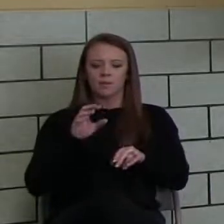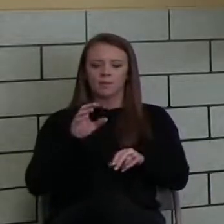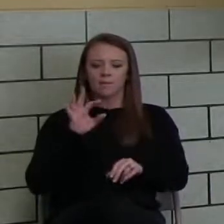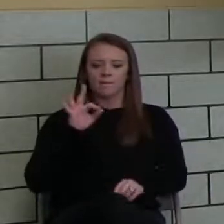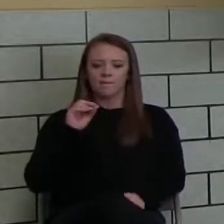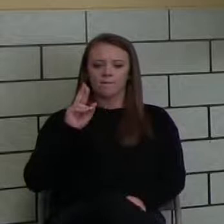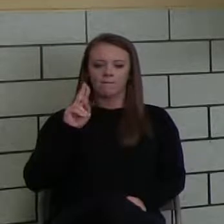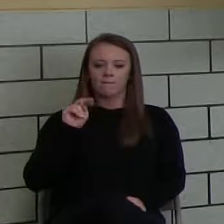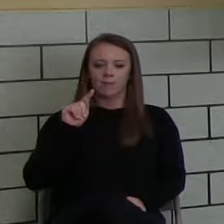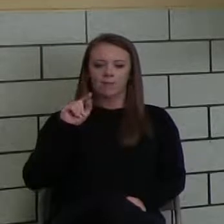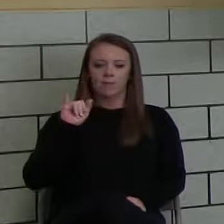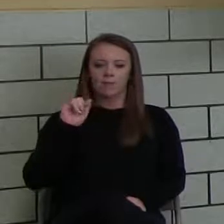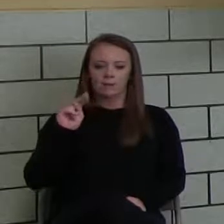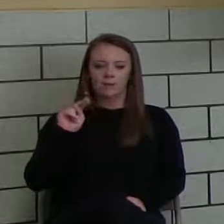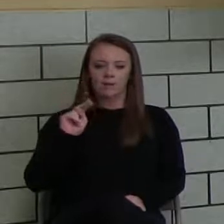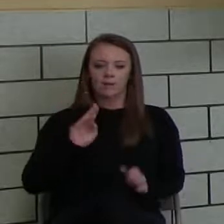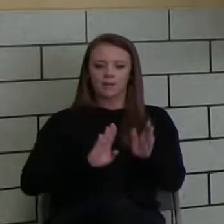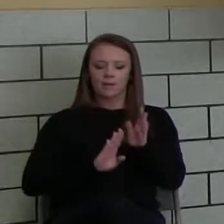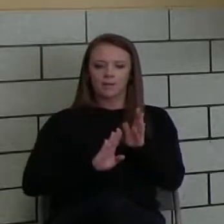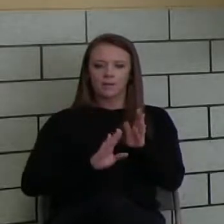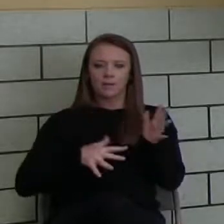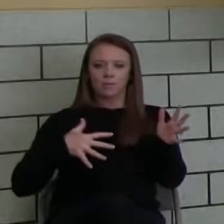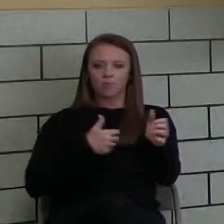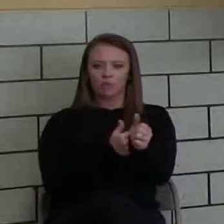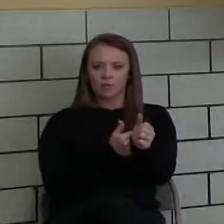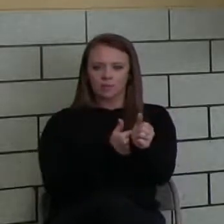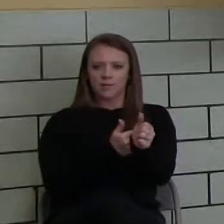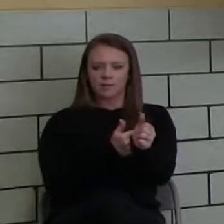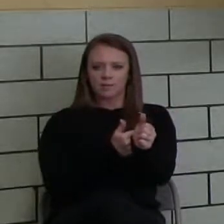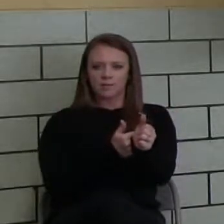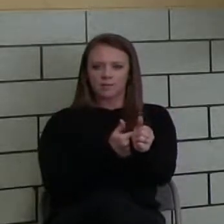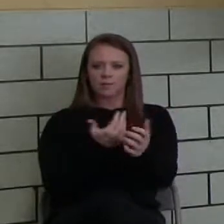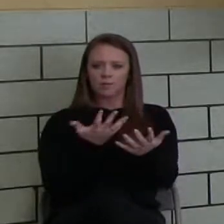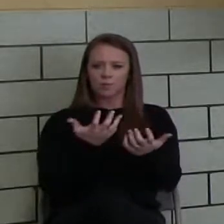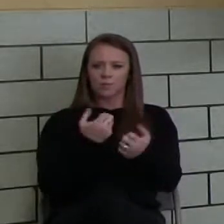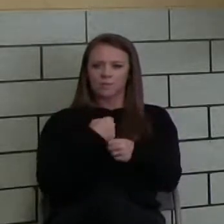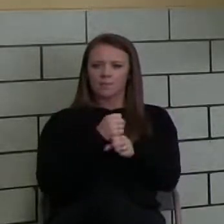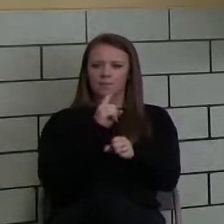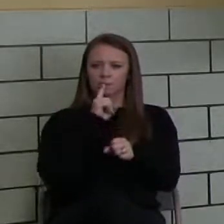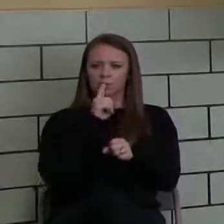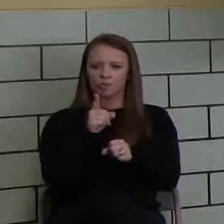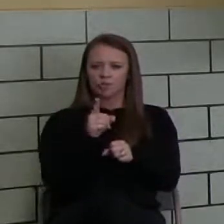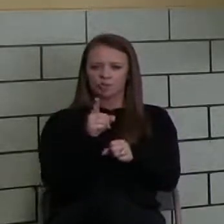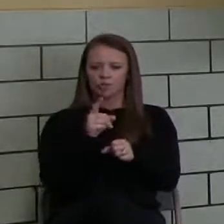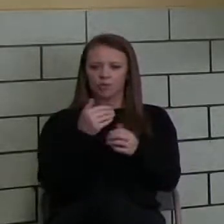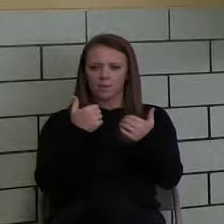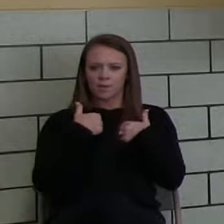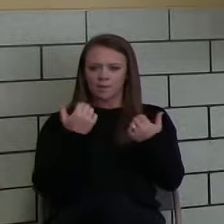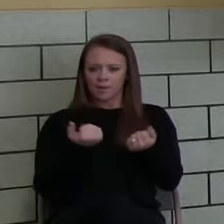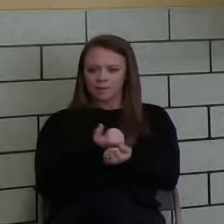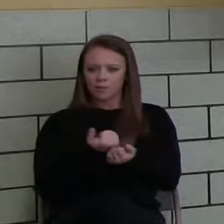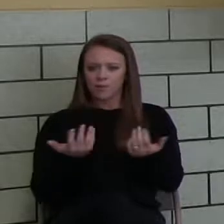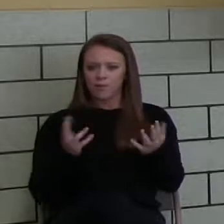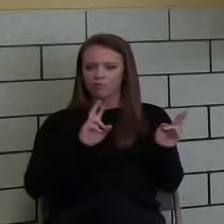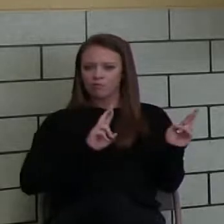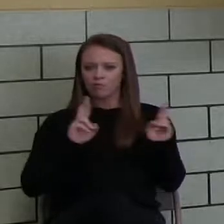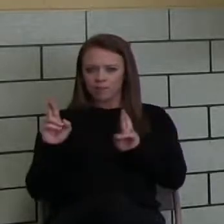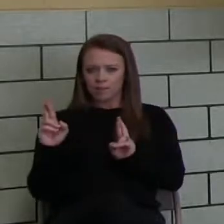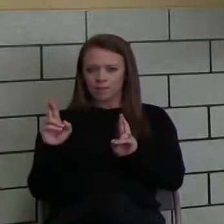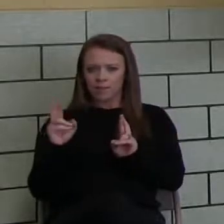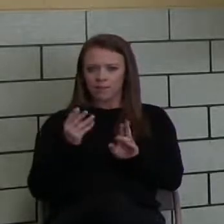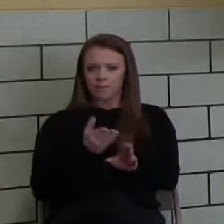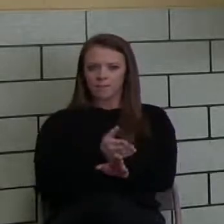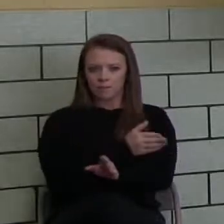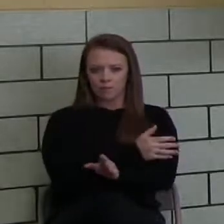And the Streetscape project, we want to make sure the infrastructure is in place during this time and this work to make